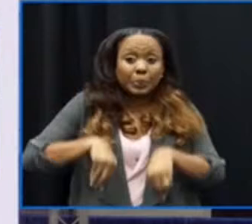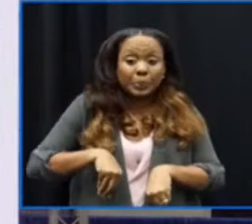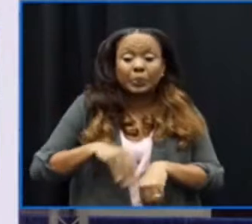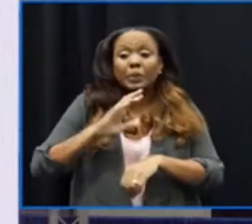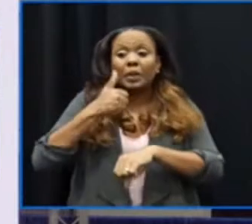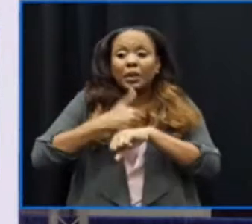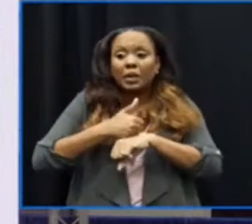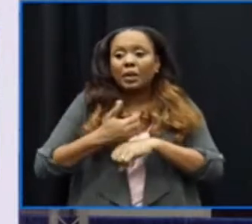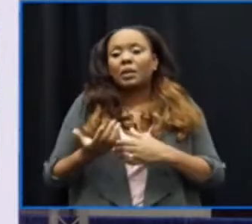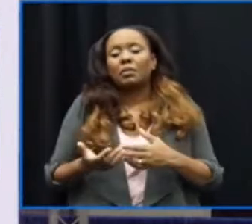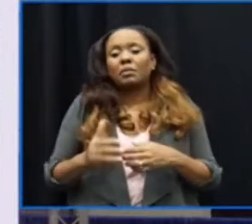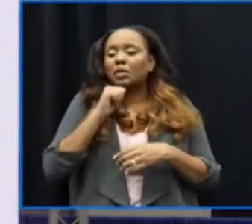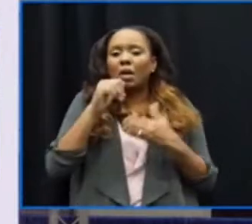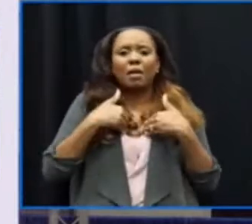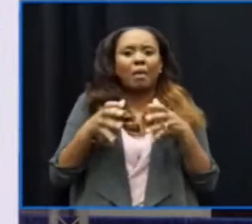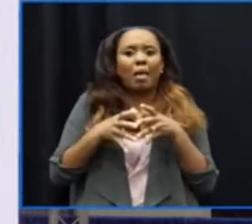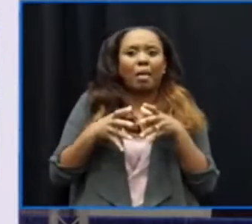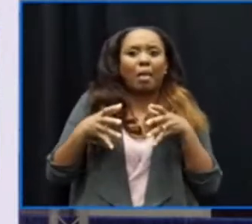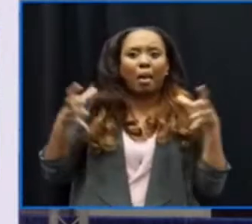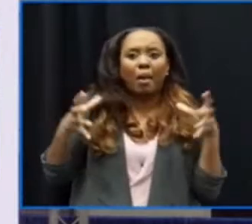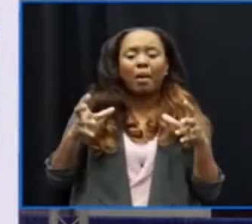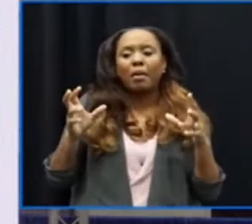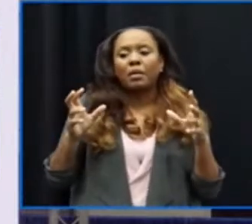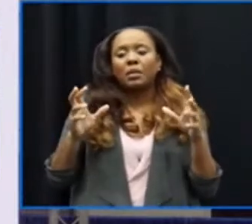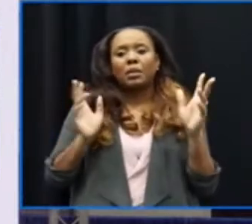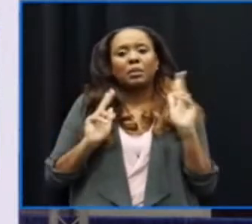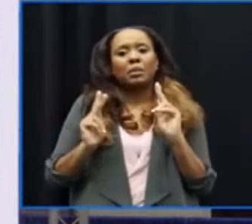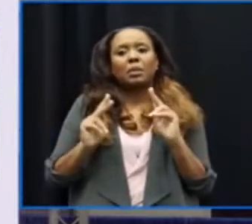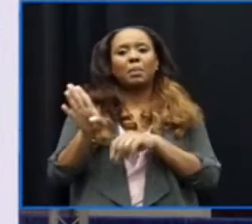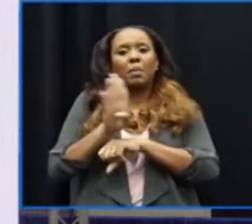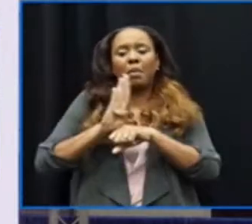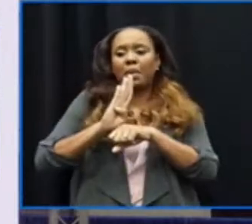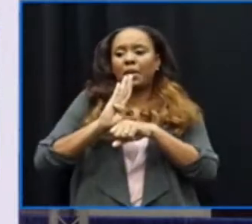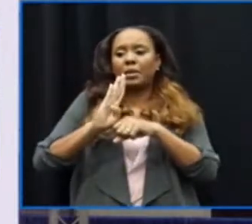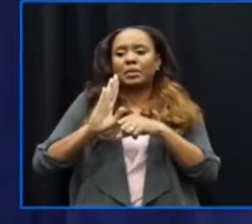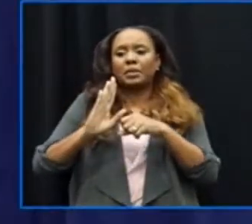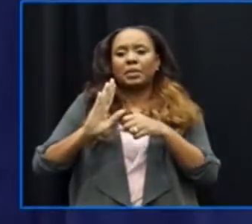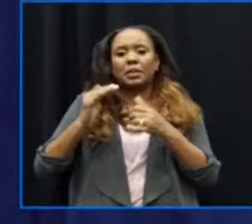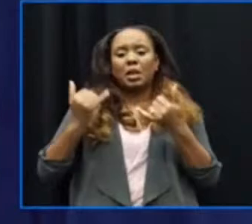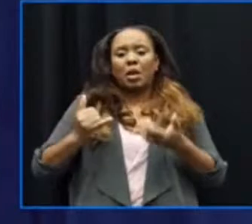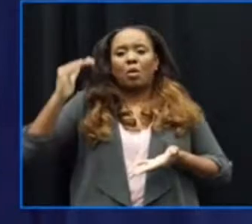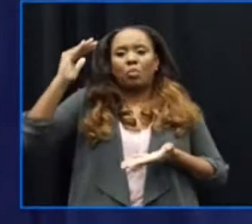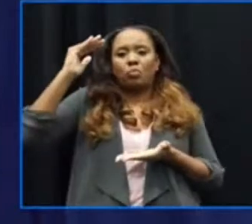now lower than it was 5 years ago and lower than it was 10 years ago.